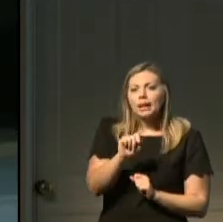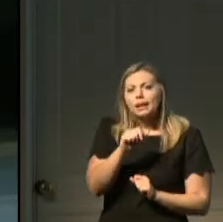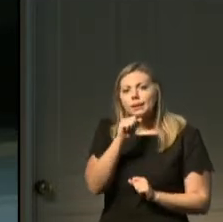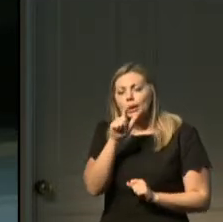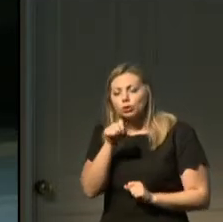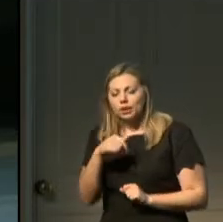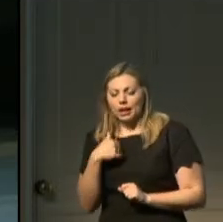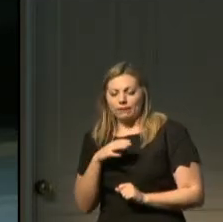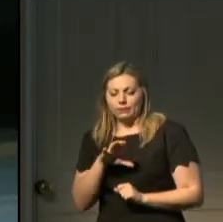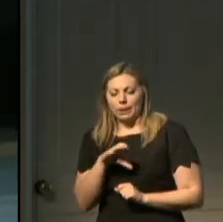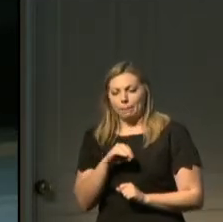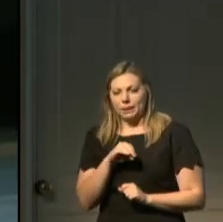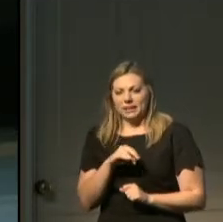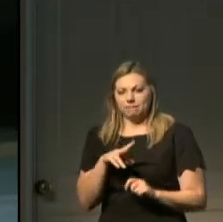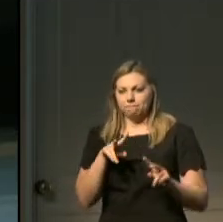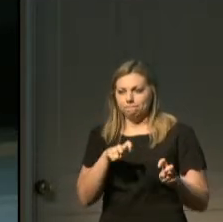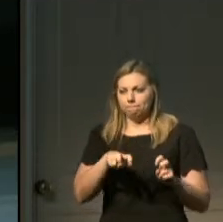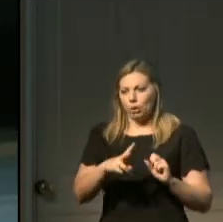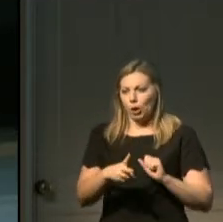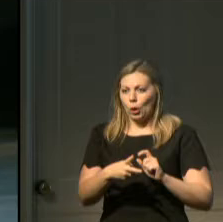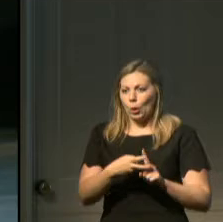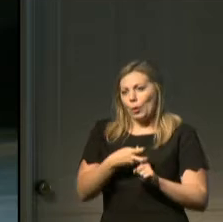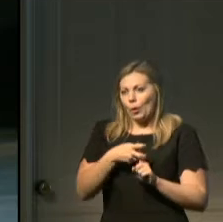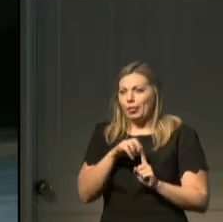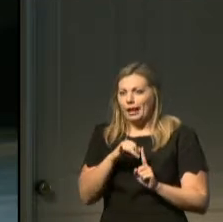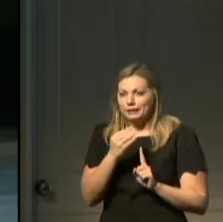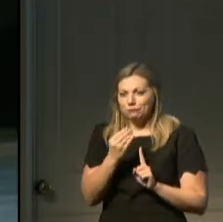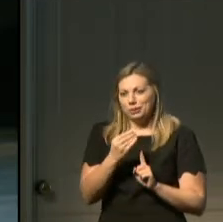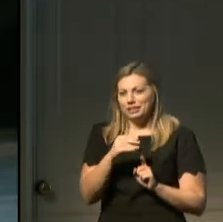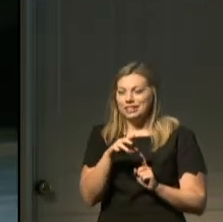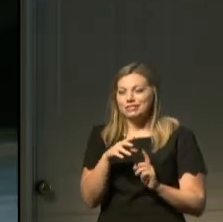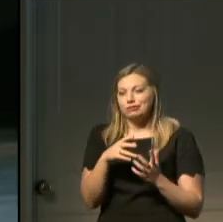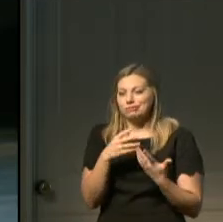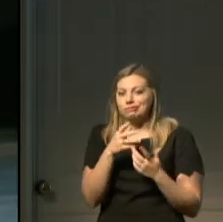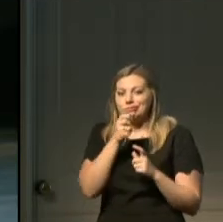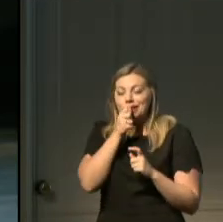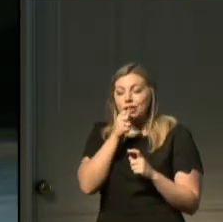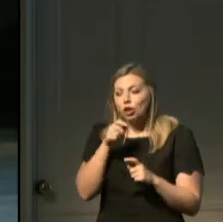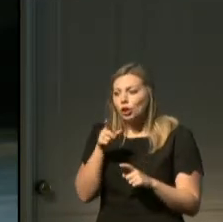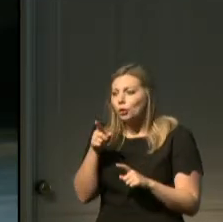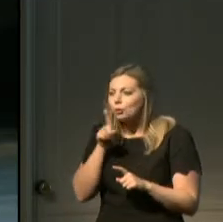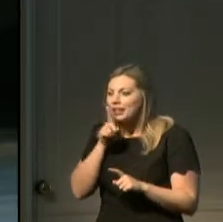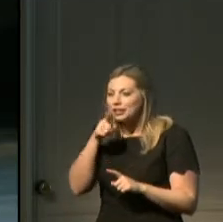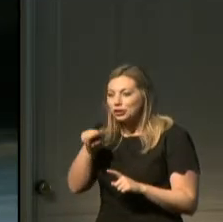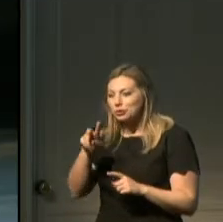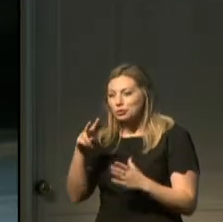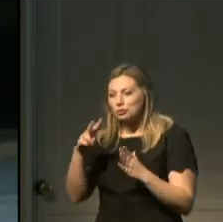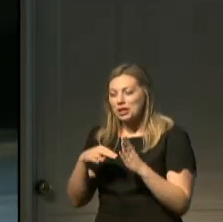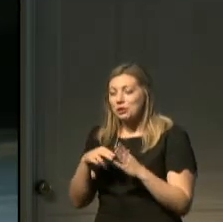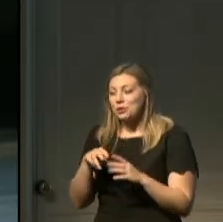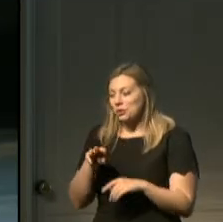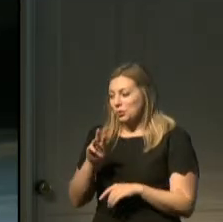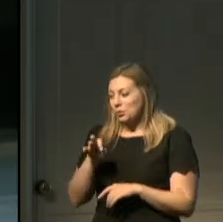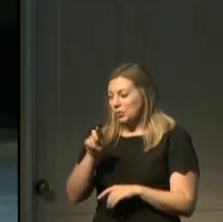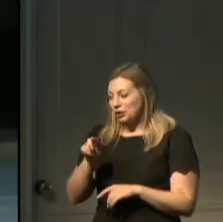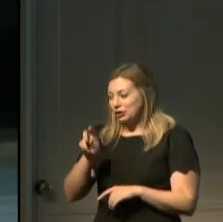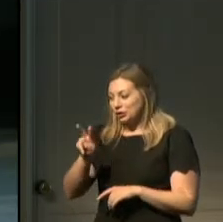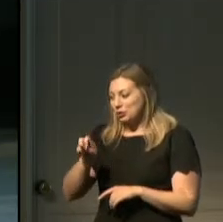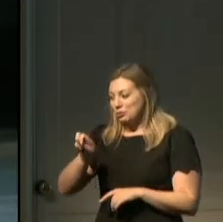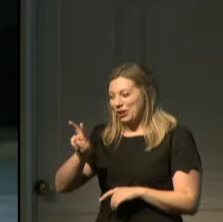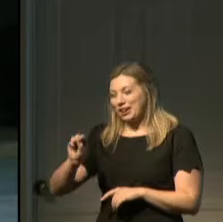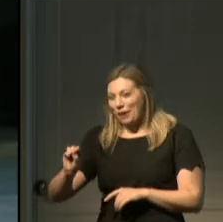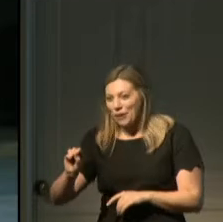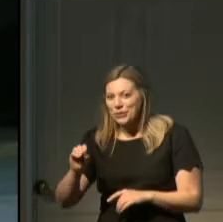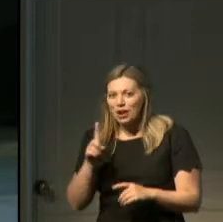company. I would defy anyone in this room to read a Word 2.0 document. I have worked with